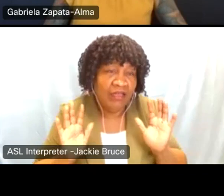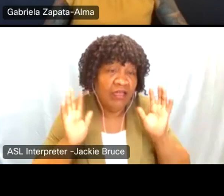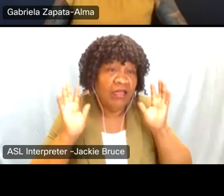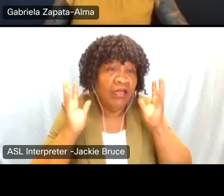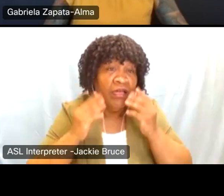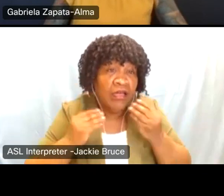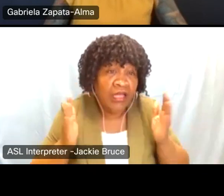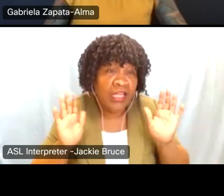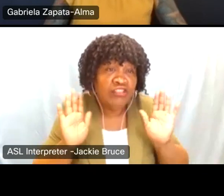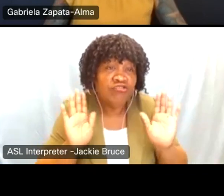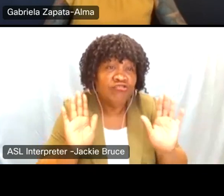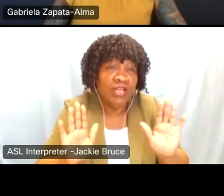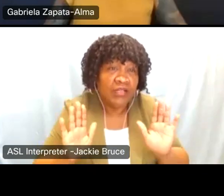incredible